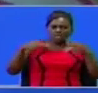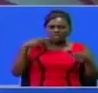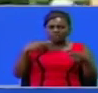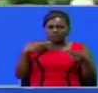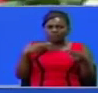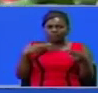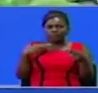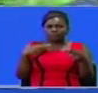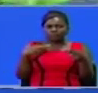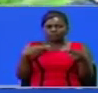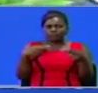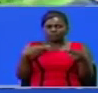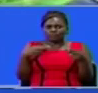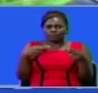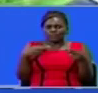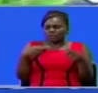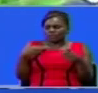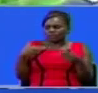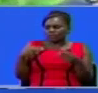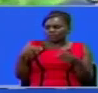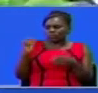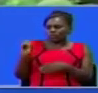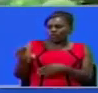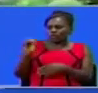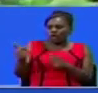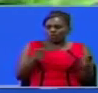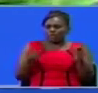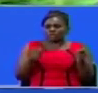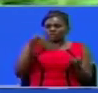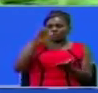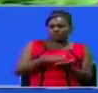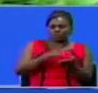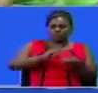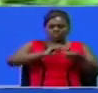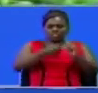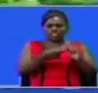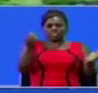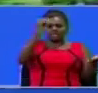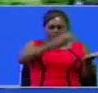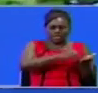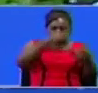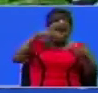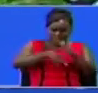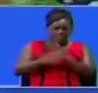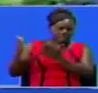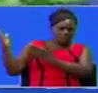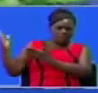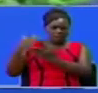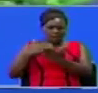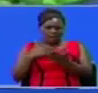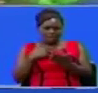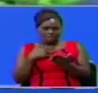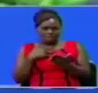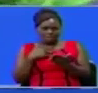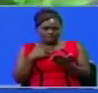premium prices. In waste management, we have reusing, reducing, and recycling. So in here, we have designed a